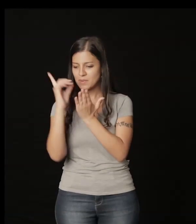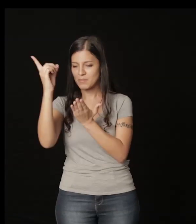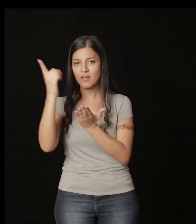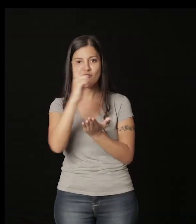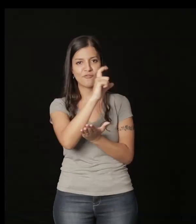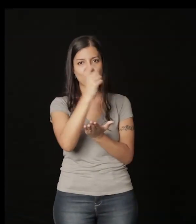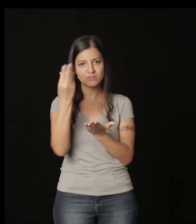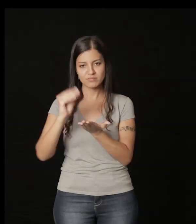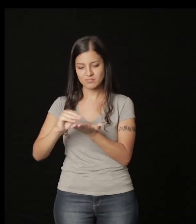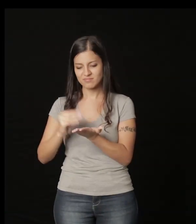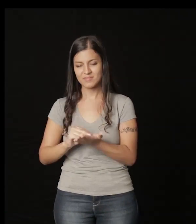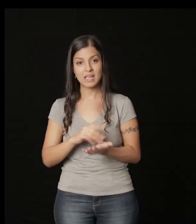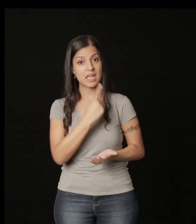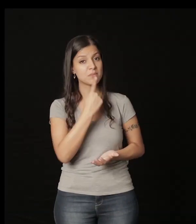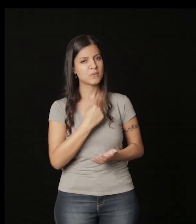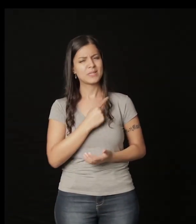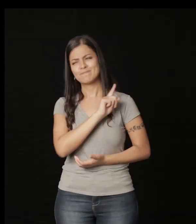said no.